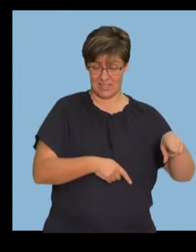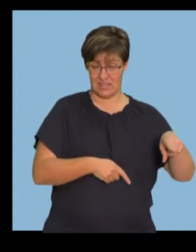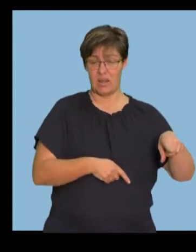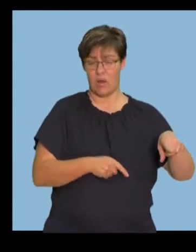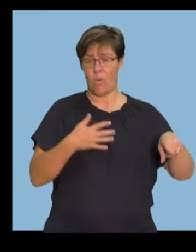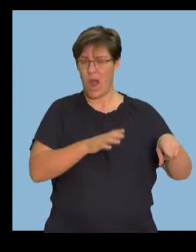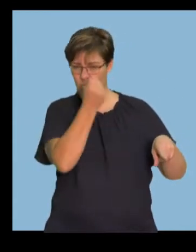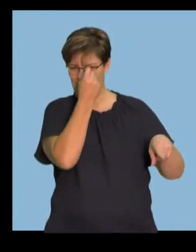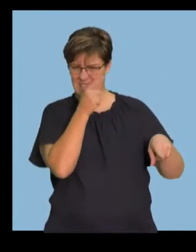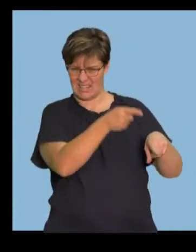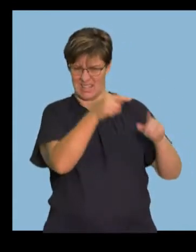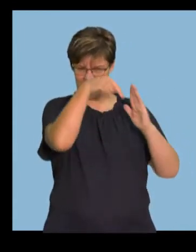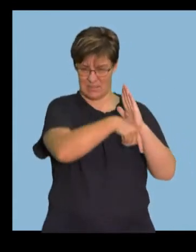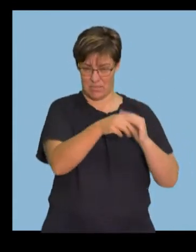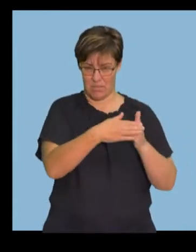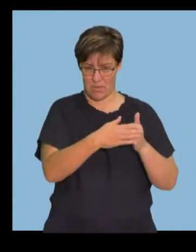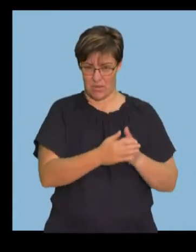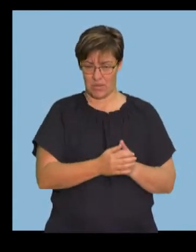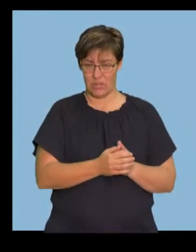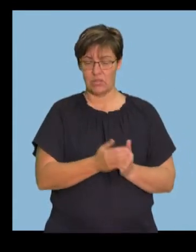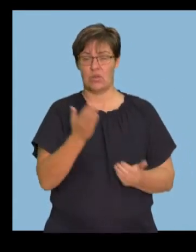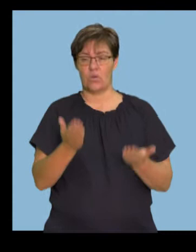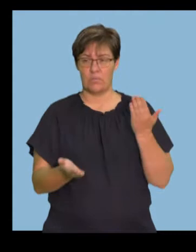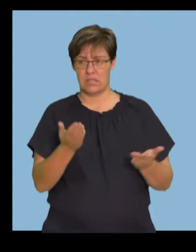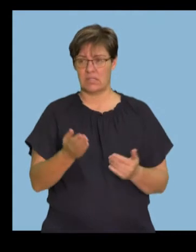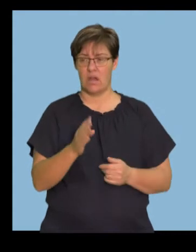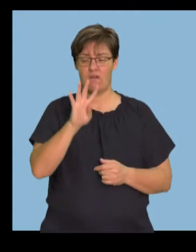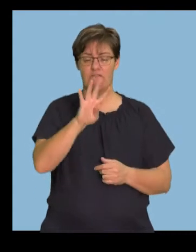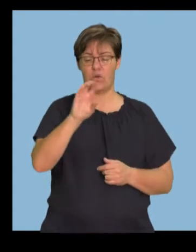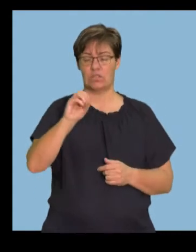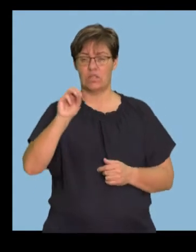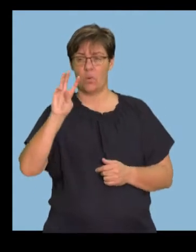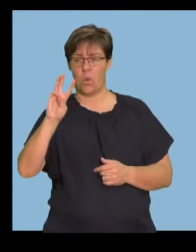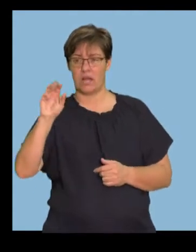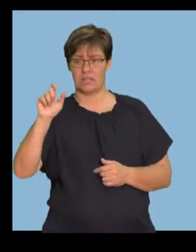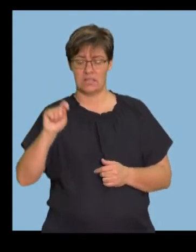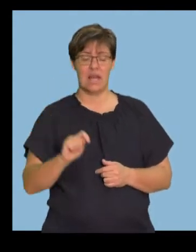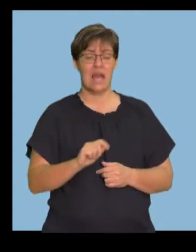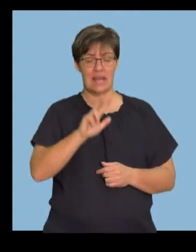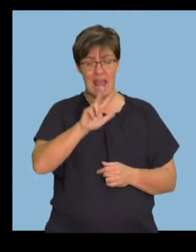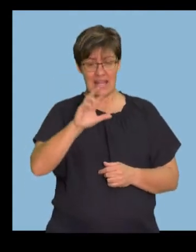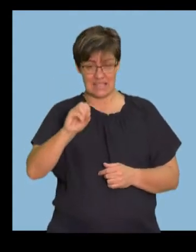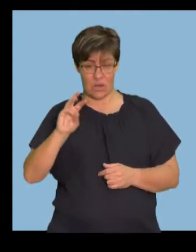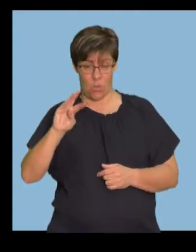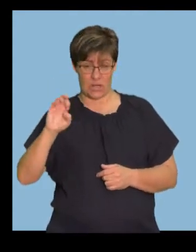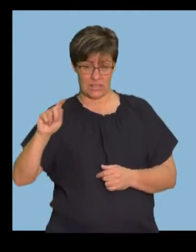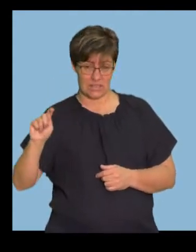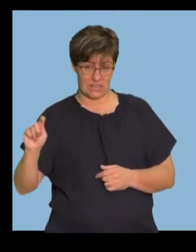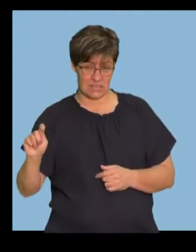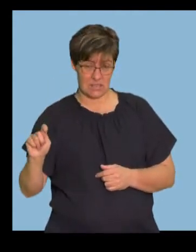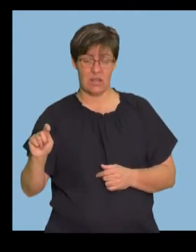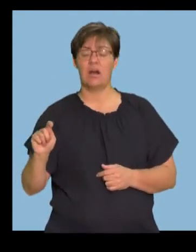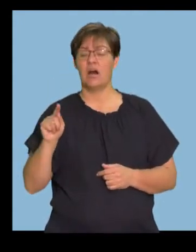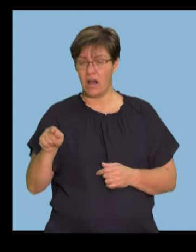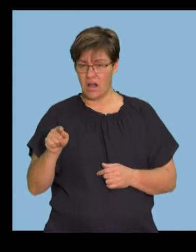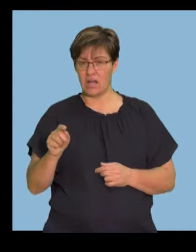we obviously want to understand even deeper. So the comparison between a 40 watt and an 80 watt bulb is